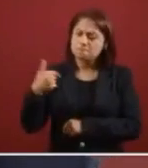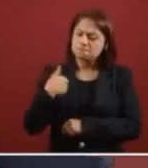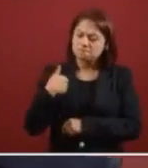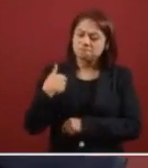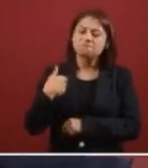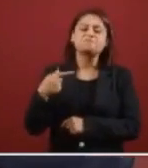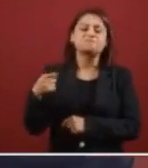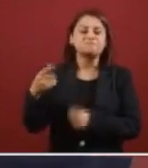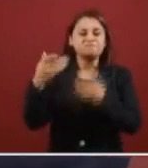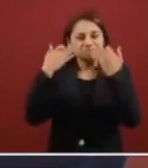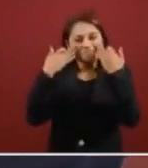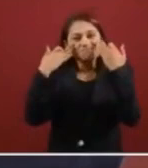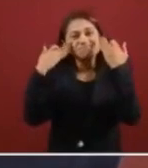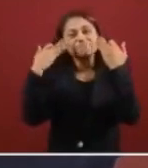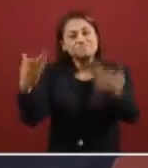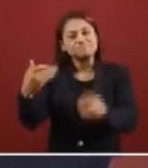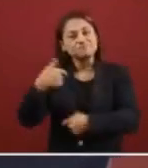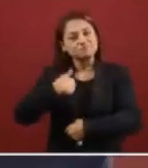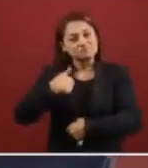decir in order to say